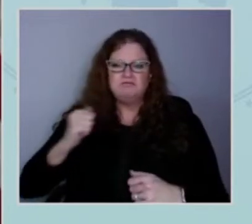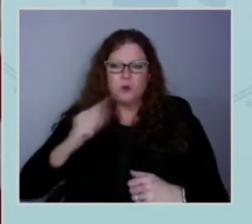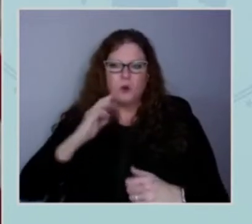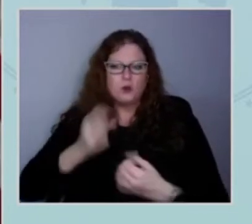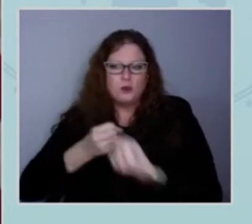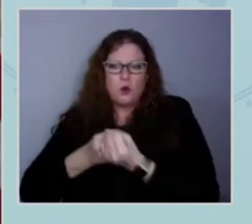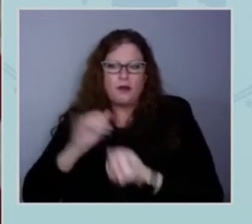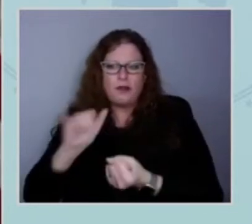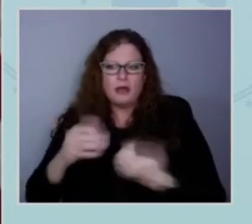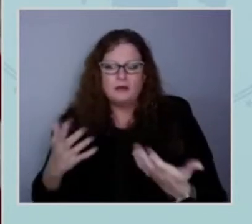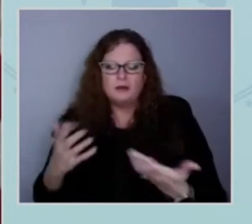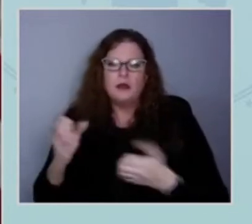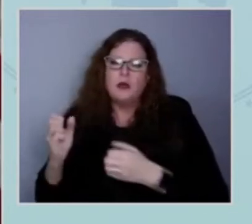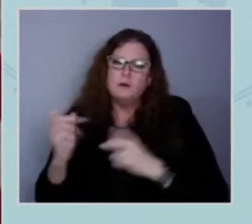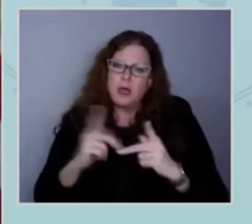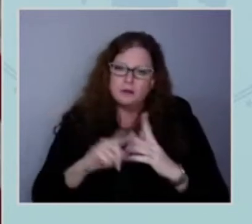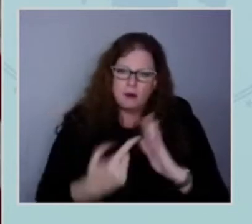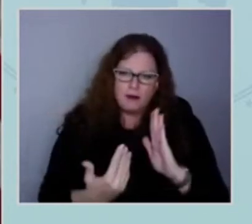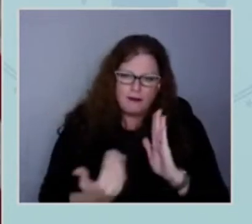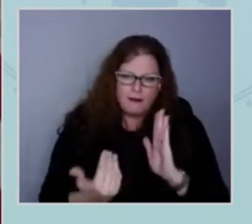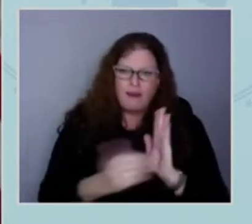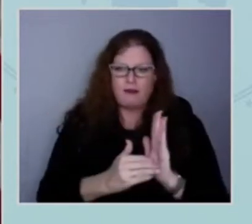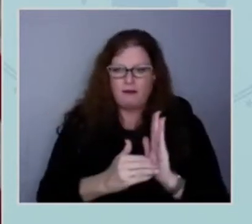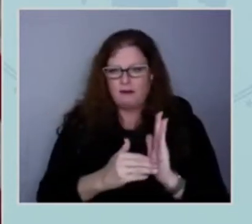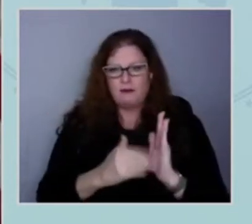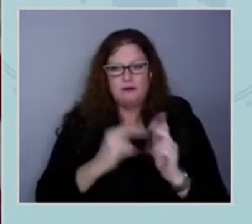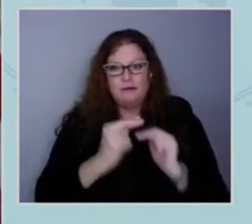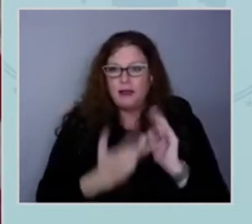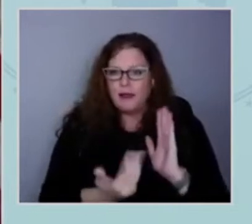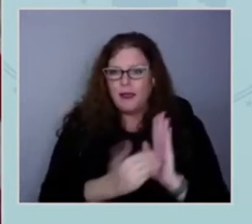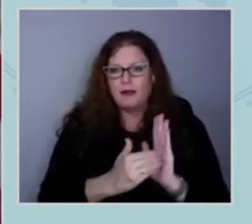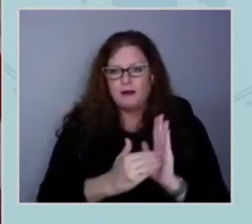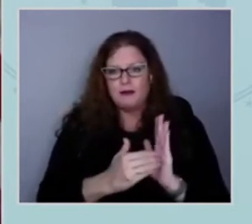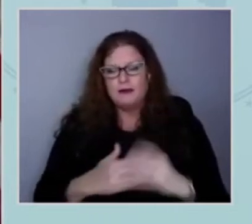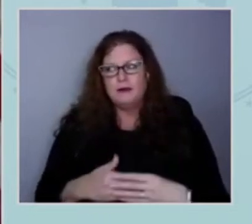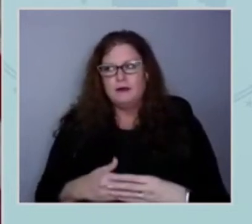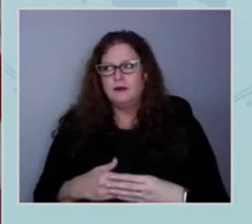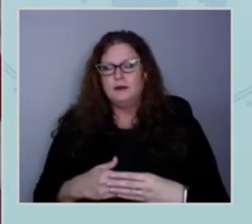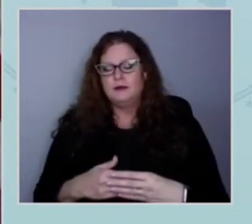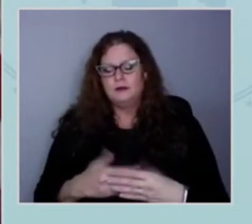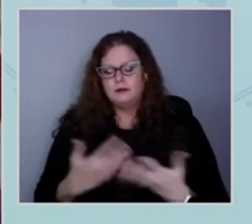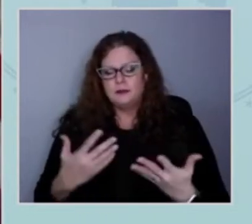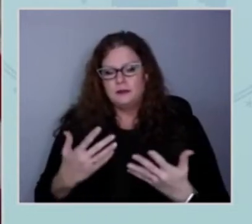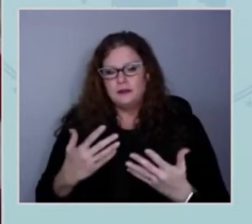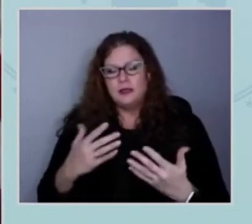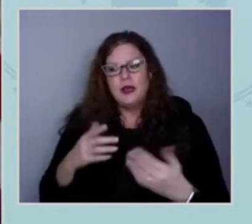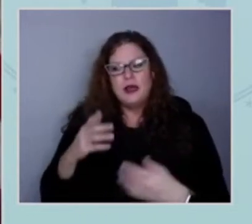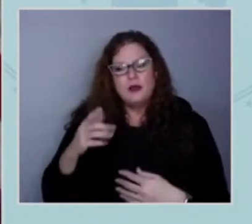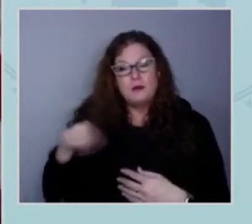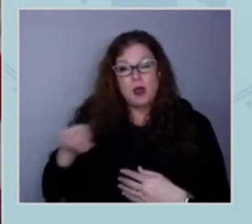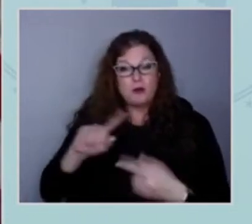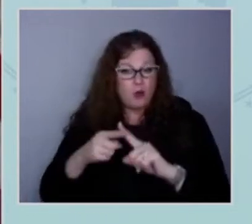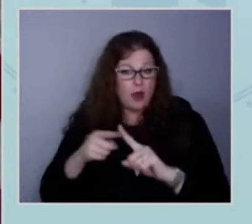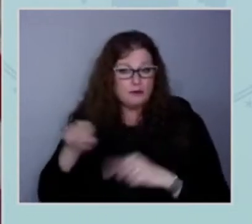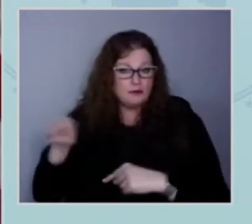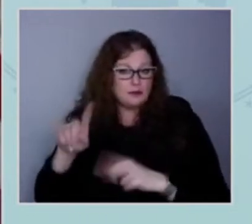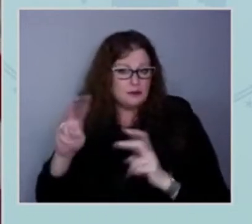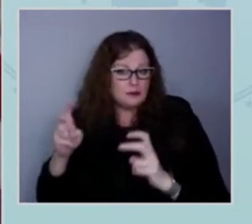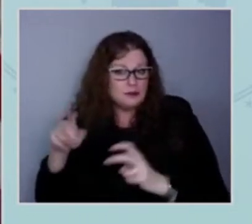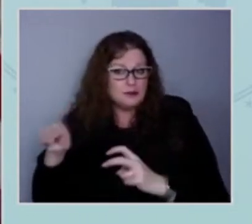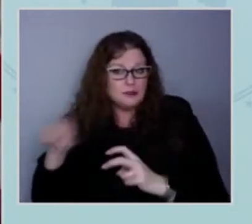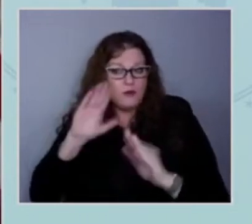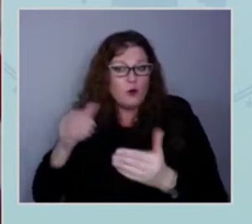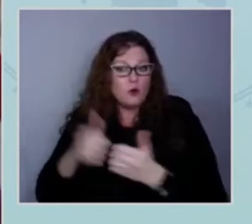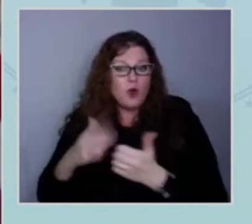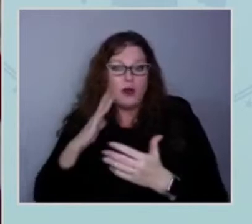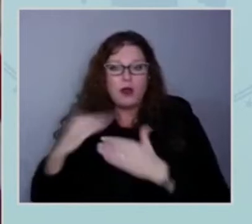Republicans in the Congress said, the Senate said they wouldn't support it. So it's now back to square one again. And what